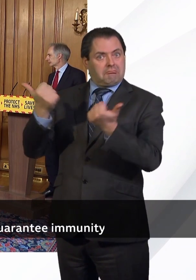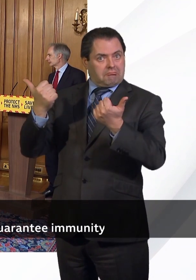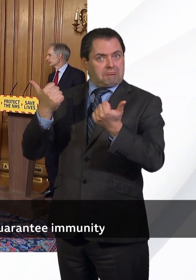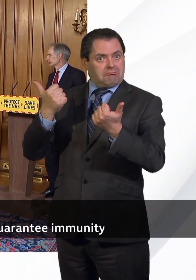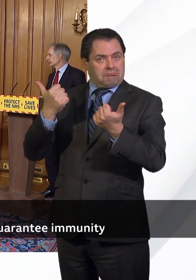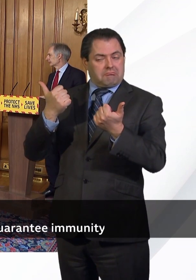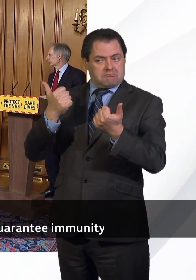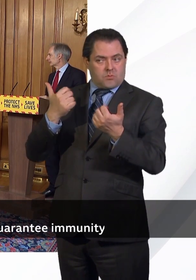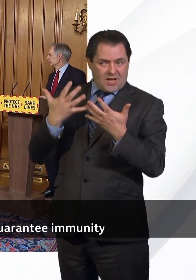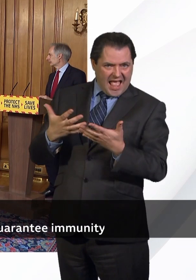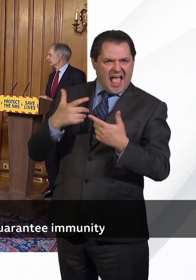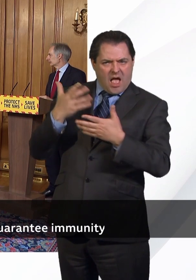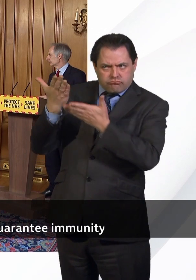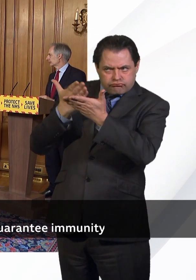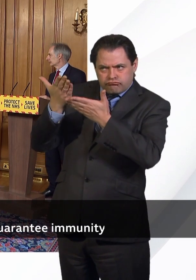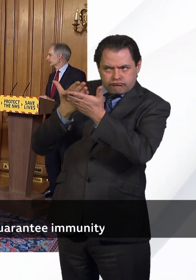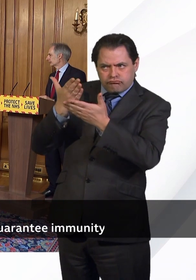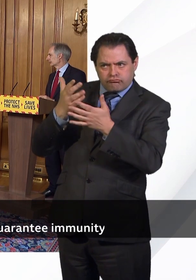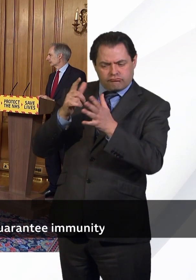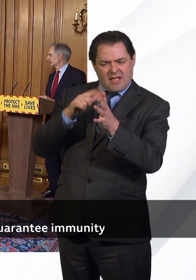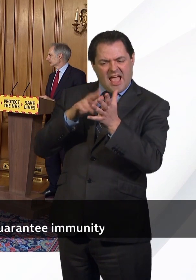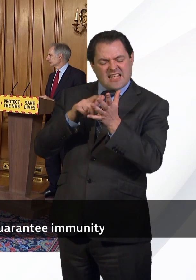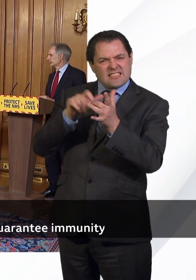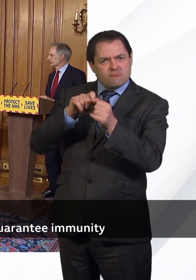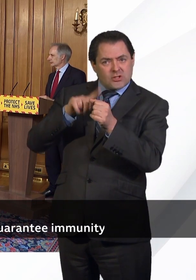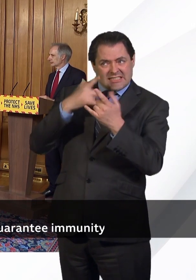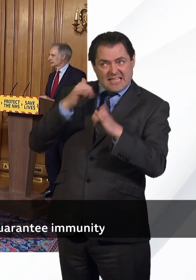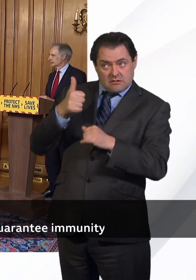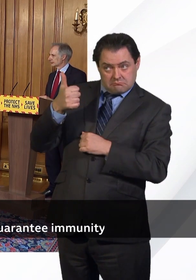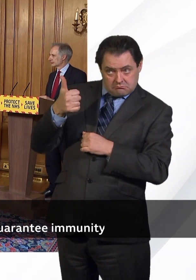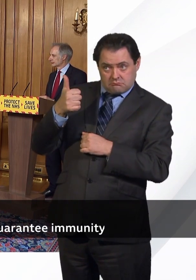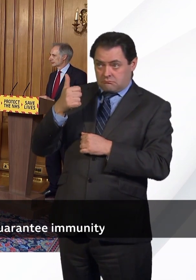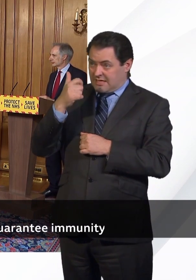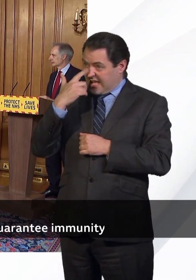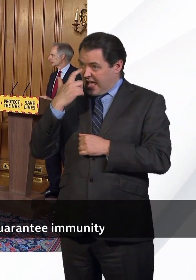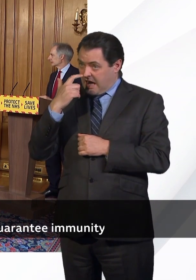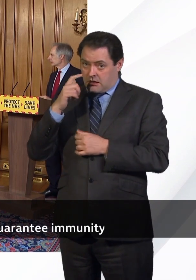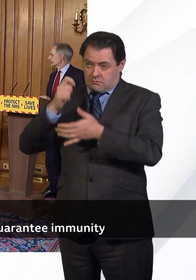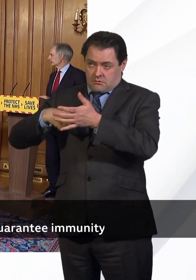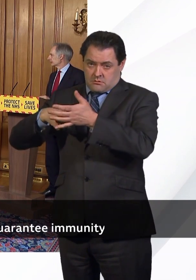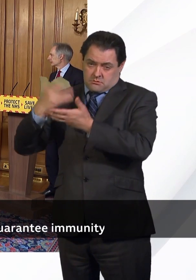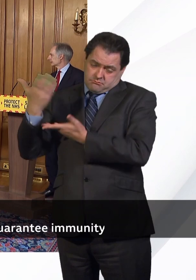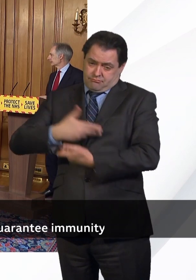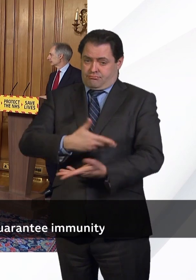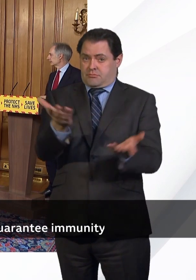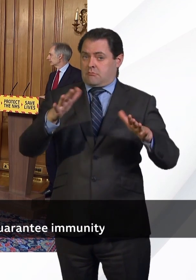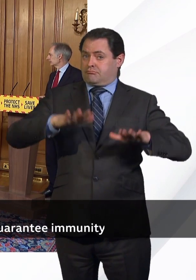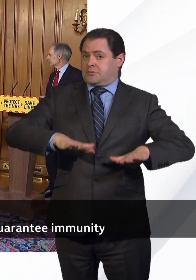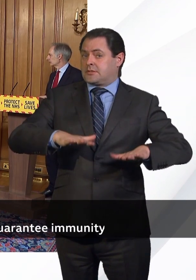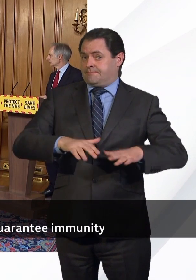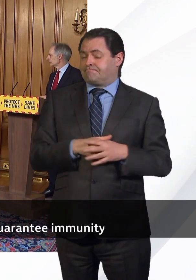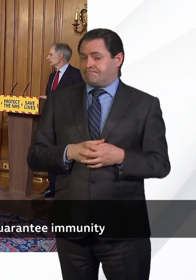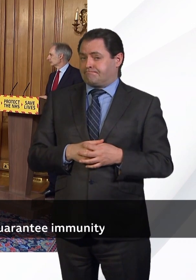and we're in discussions with them about a very large-scale rollout of antibody testing, as well as with some